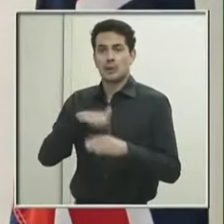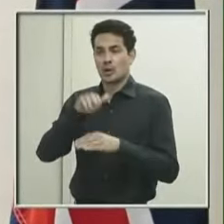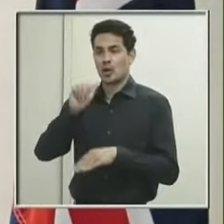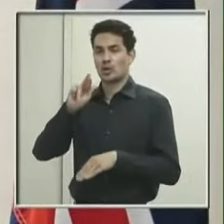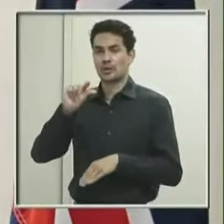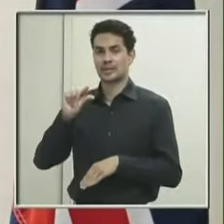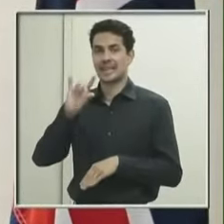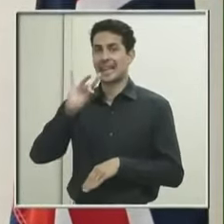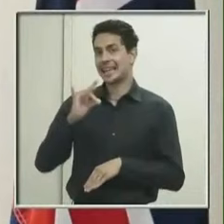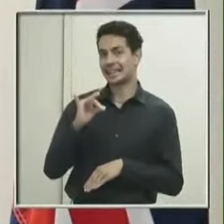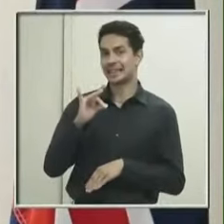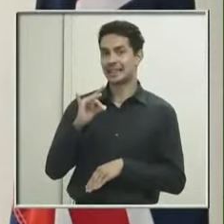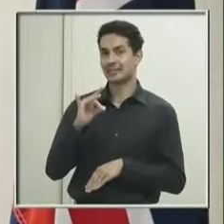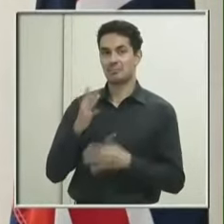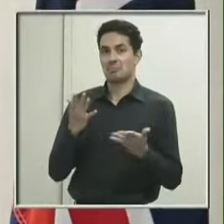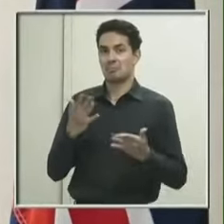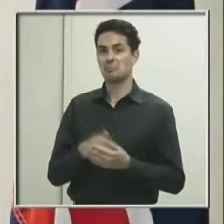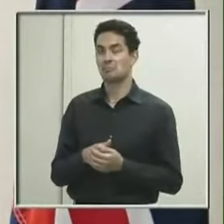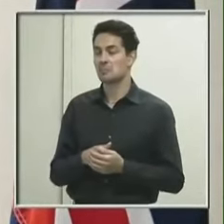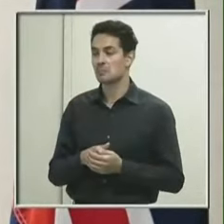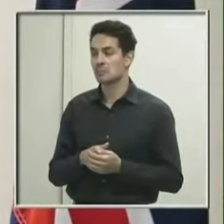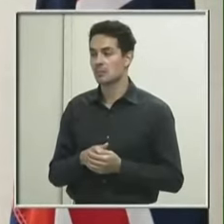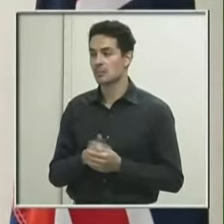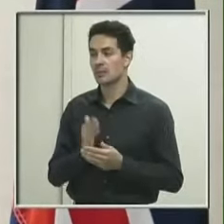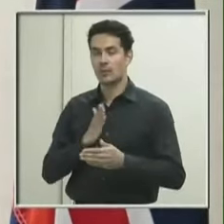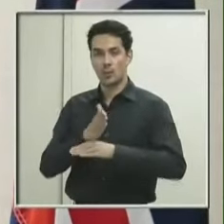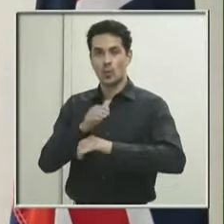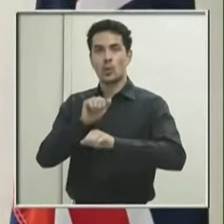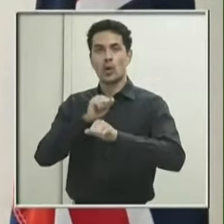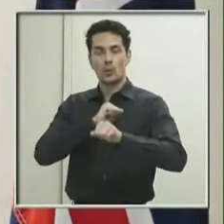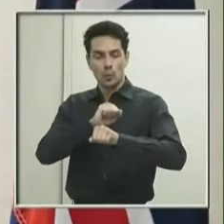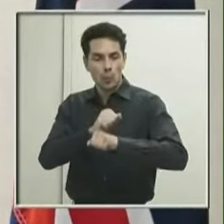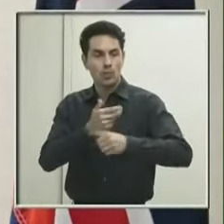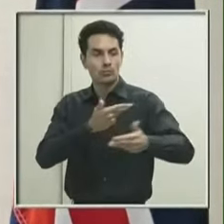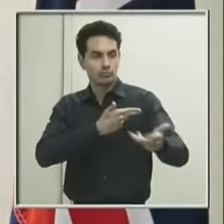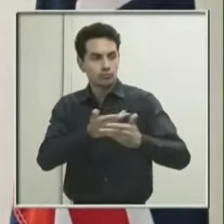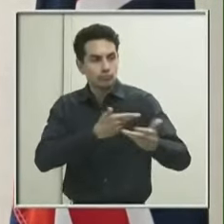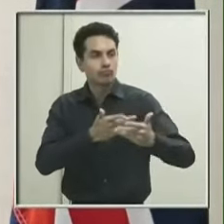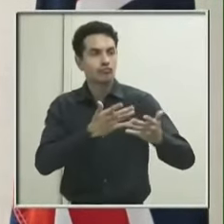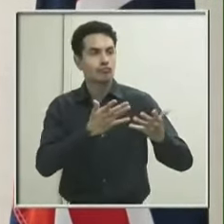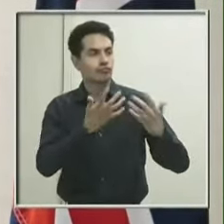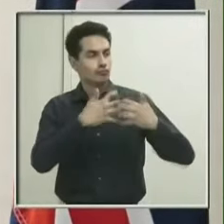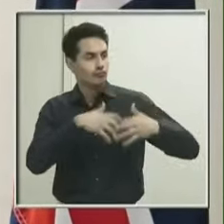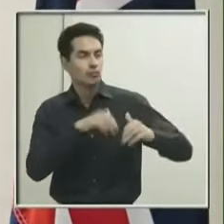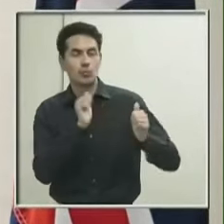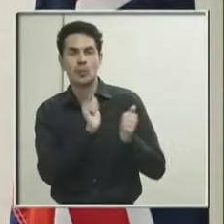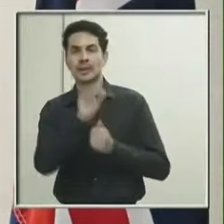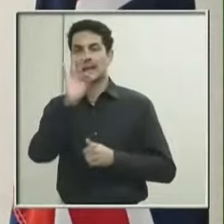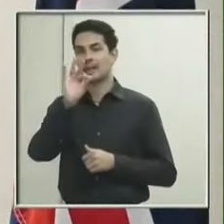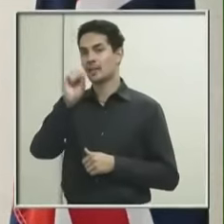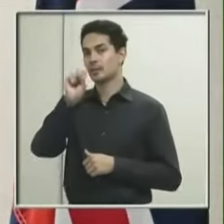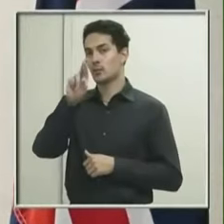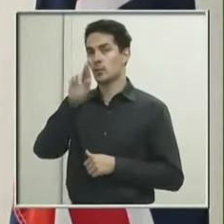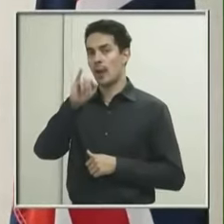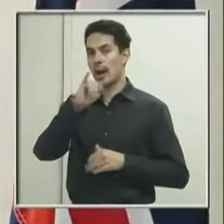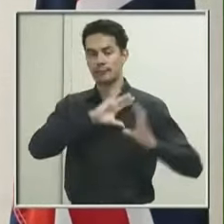8th. After working with and talking to the folks at